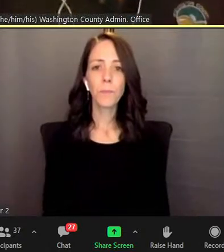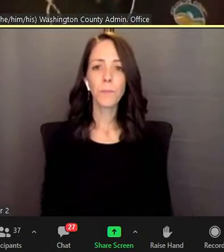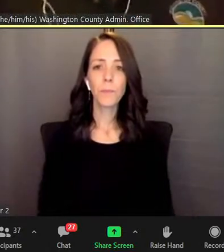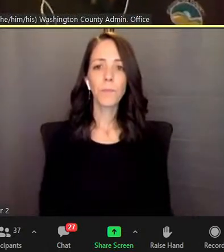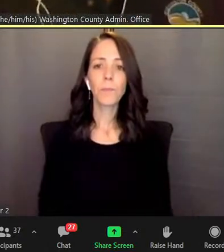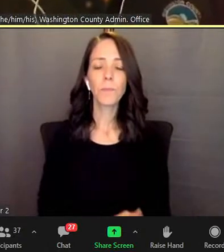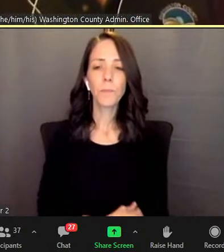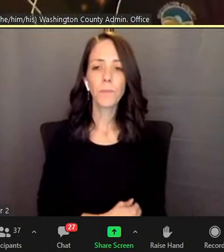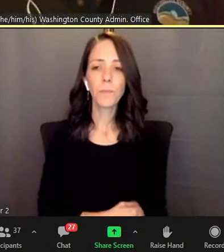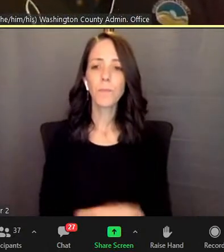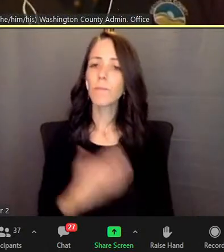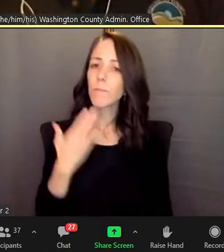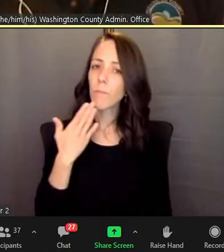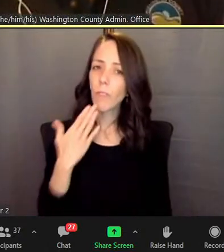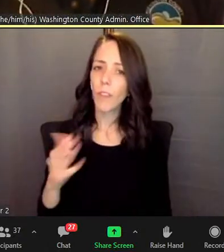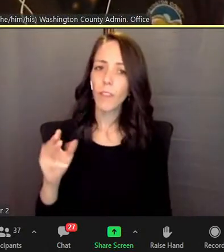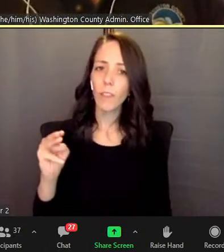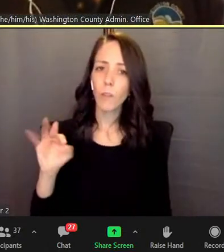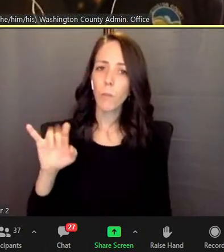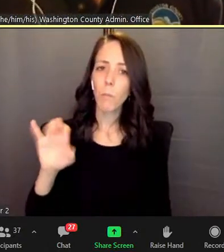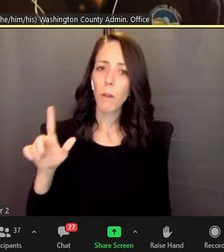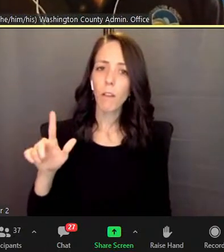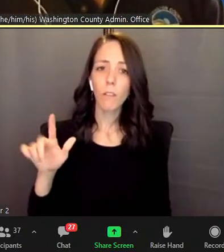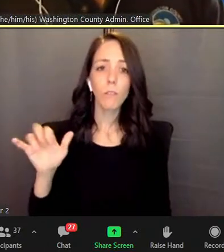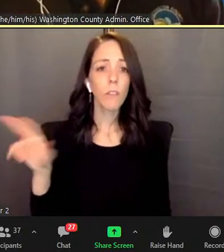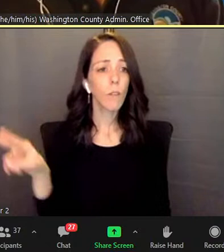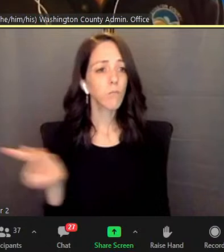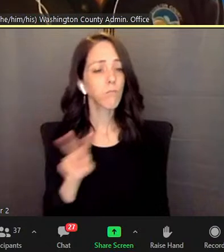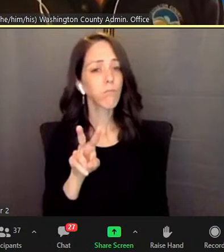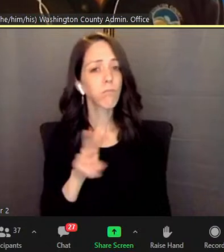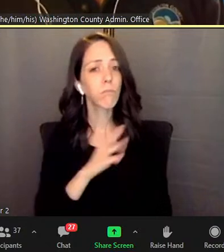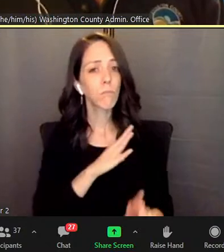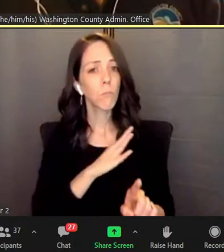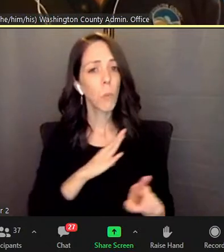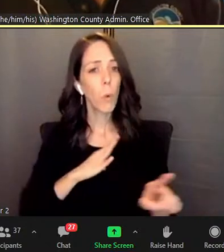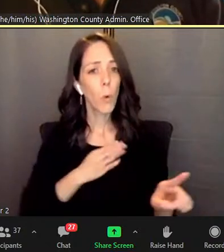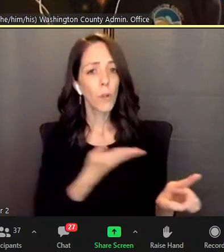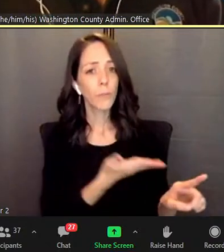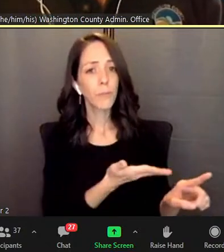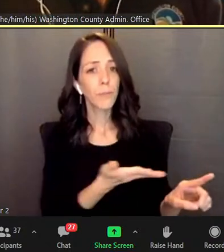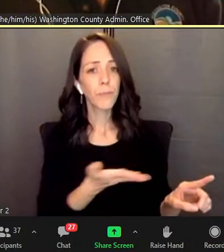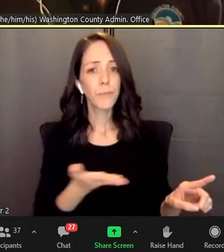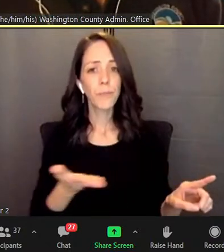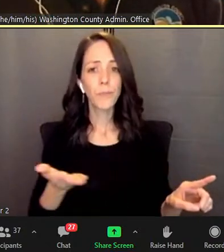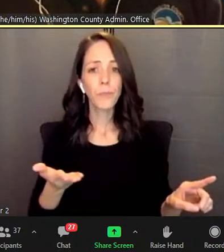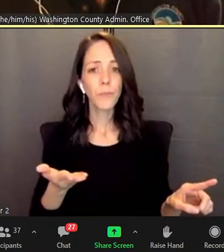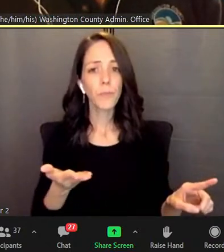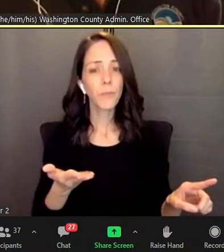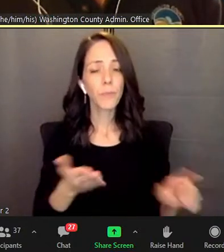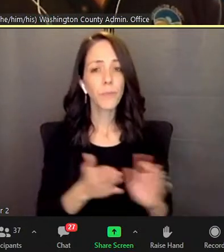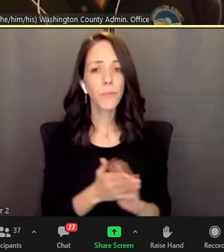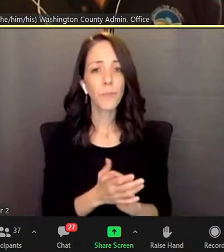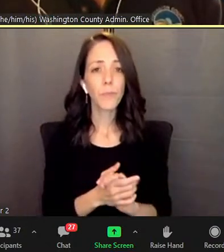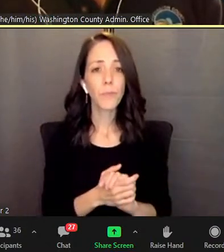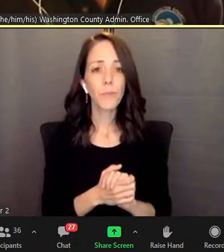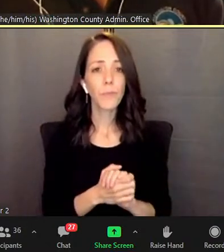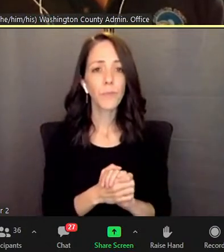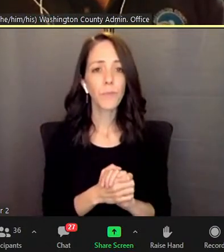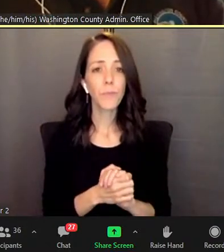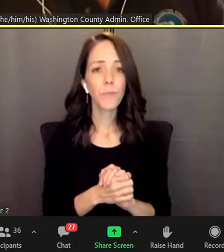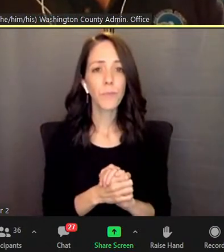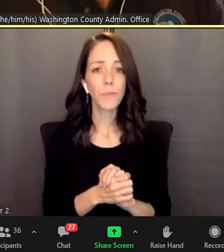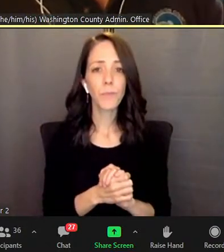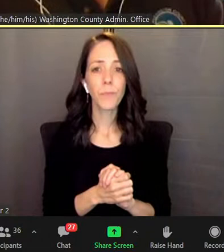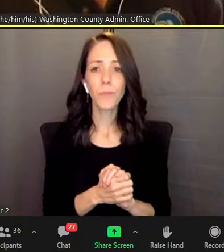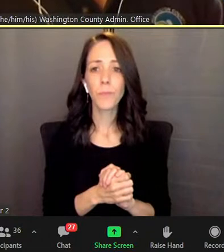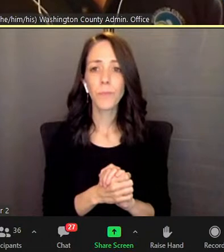Thank you, Michael. And I'm looking to the board to see if there are any other board members that maybe